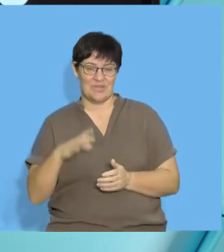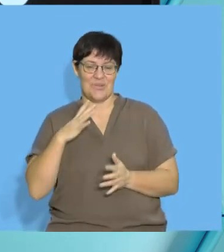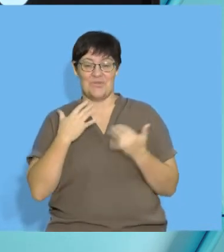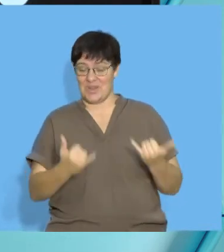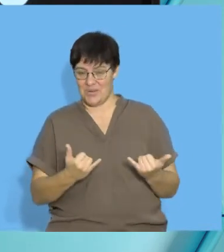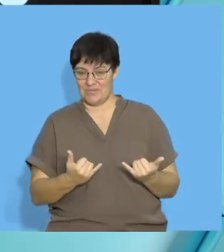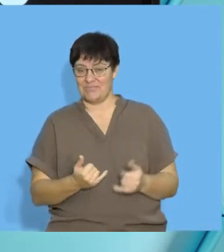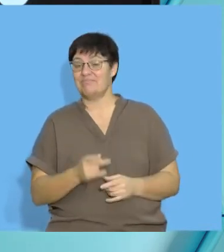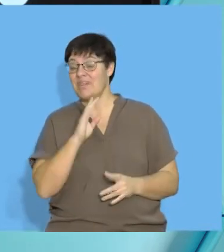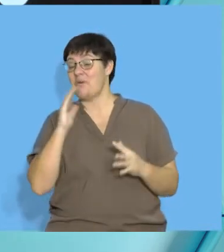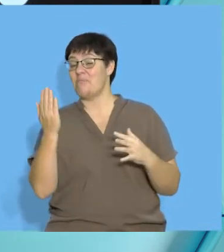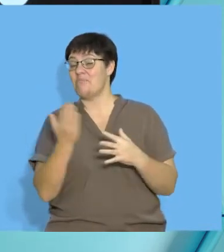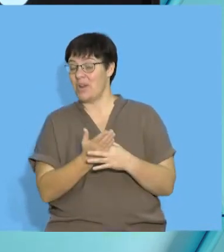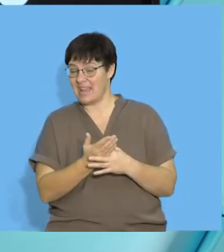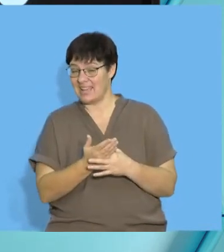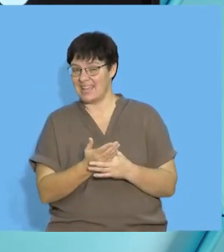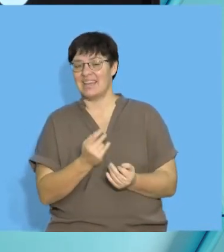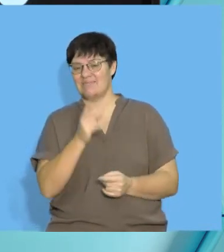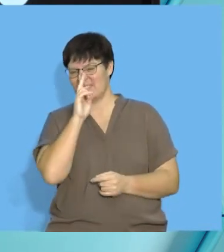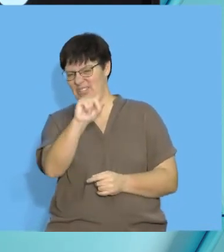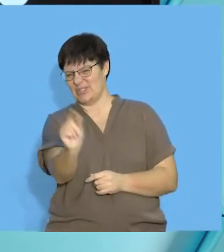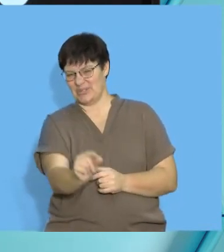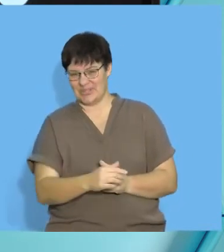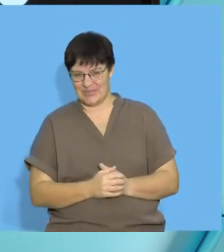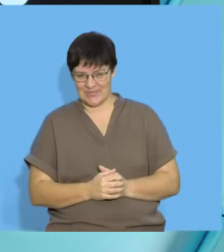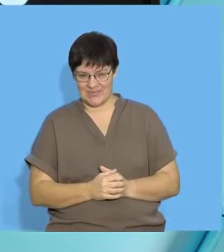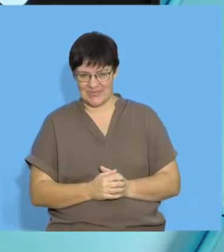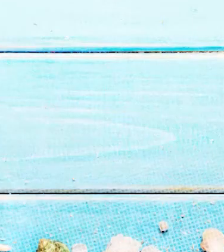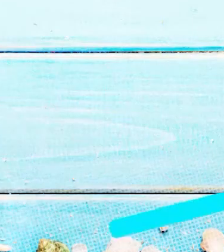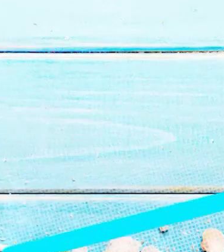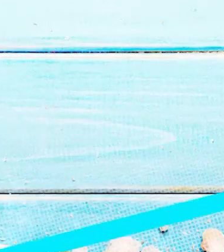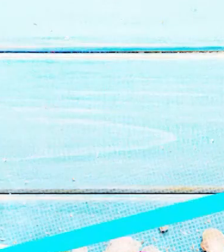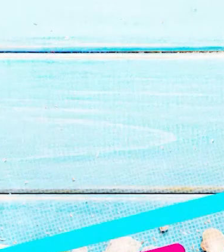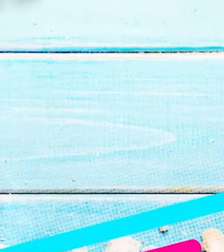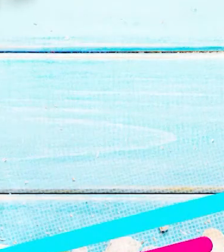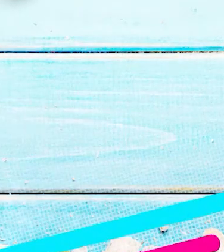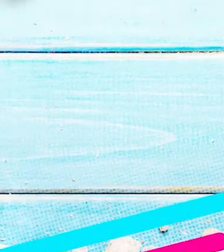going to take another little break, and we'll see you right after this.